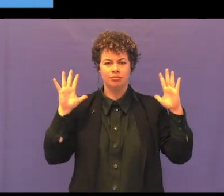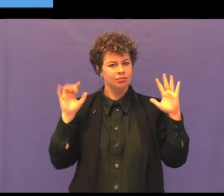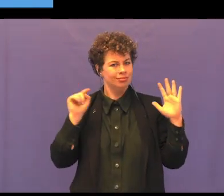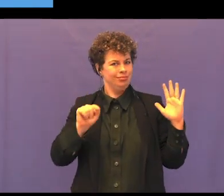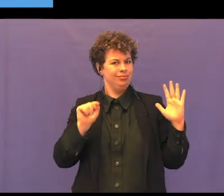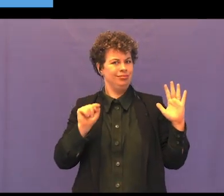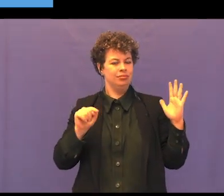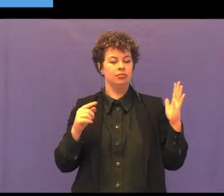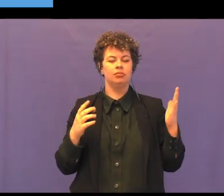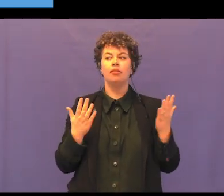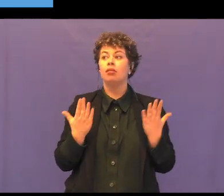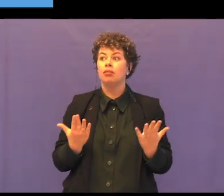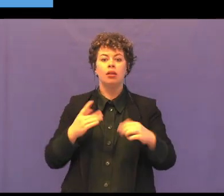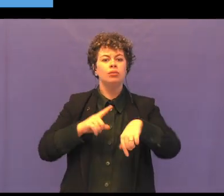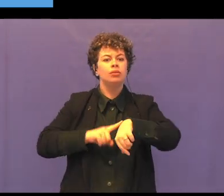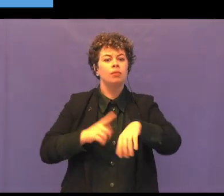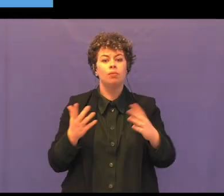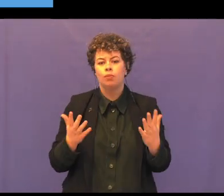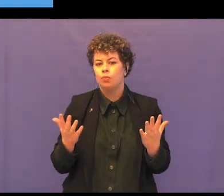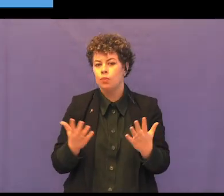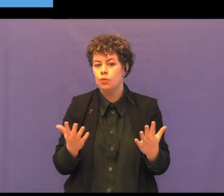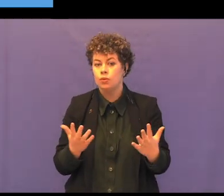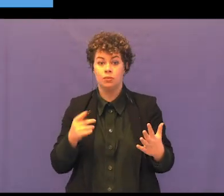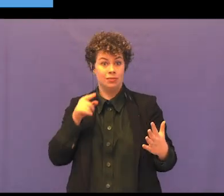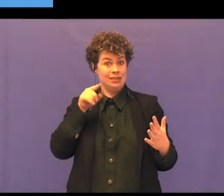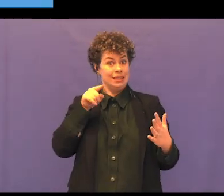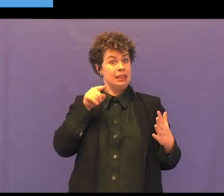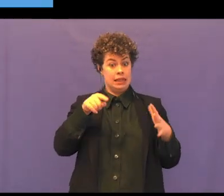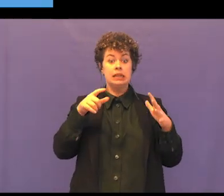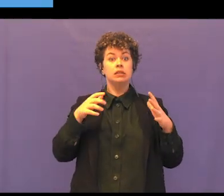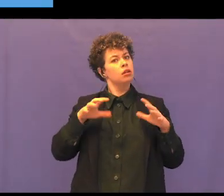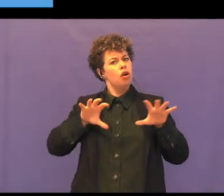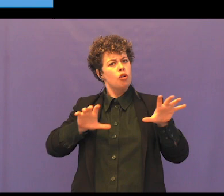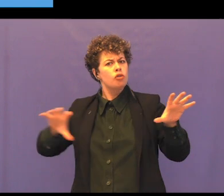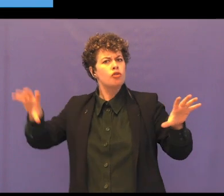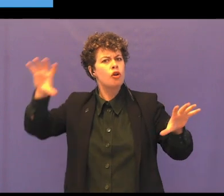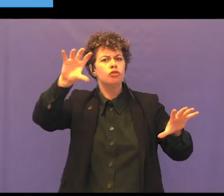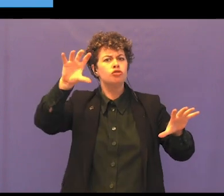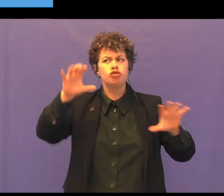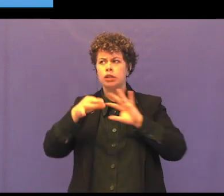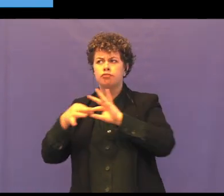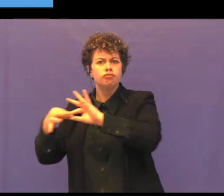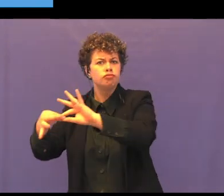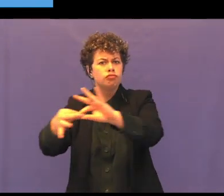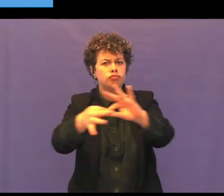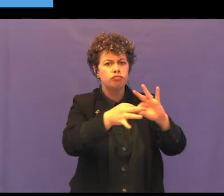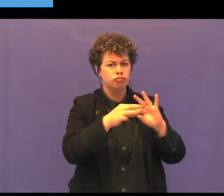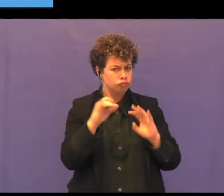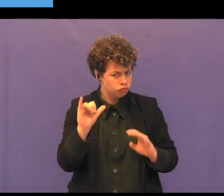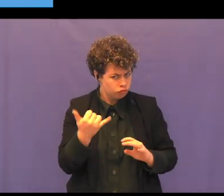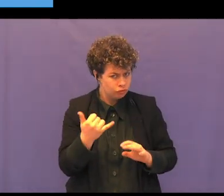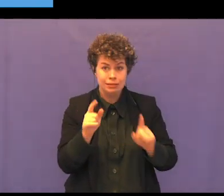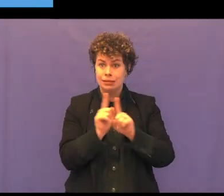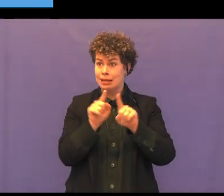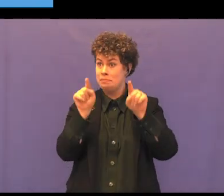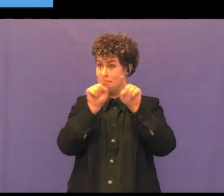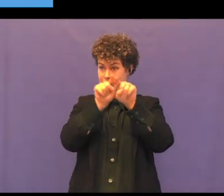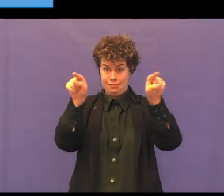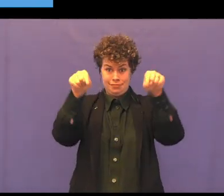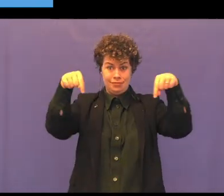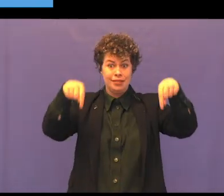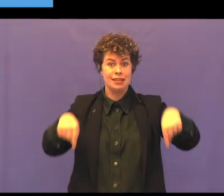transnational. We're still, if you like, as all of you here in this room are, engaged in the circulation of